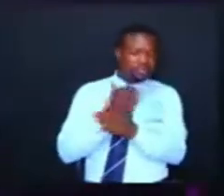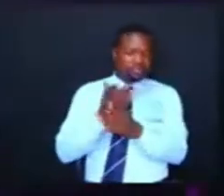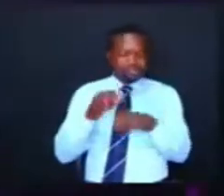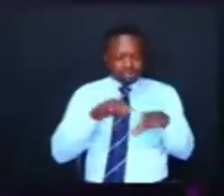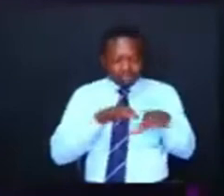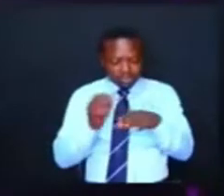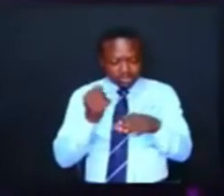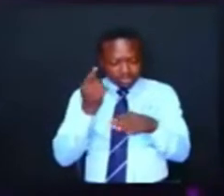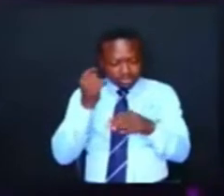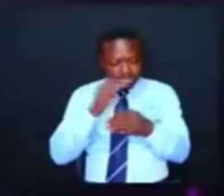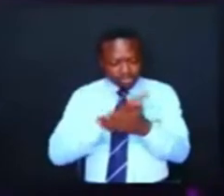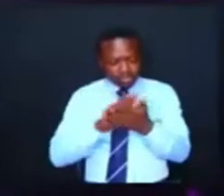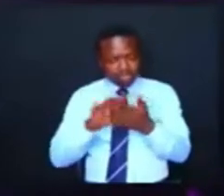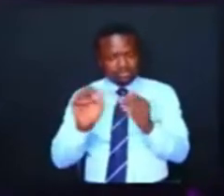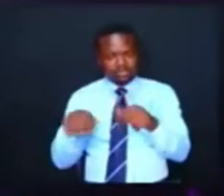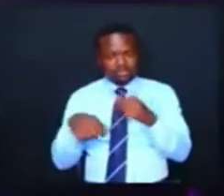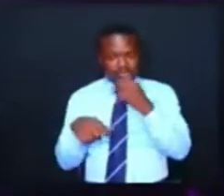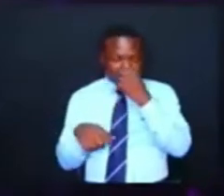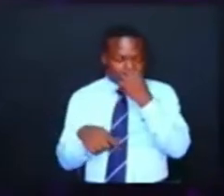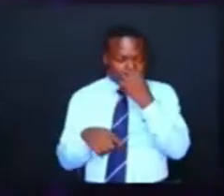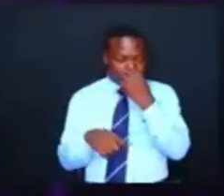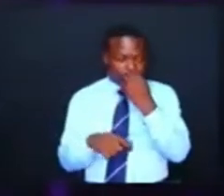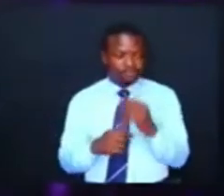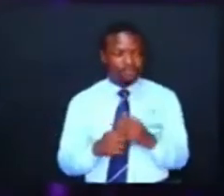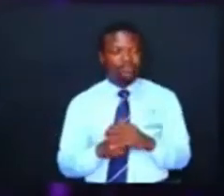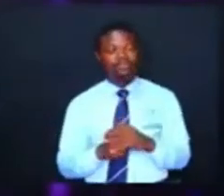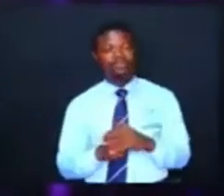of weeks ago. So Matthew